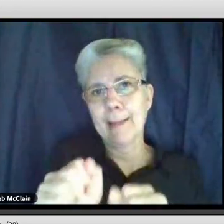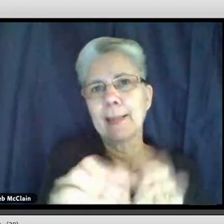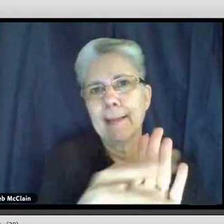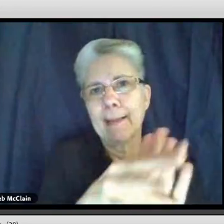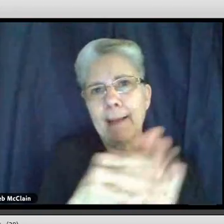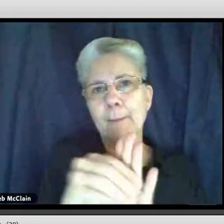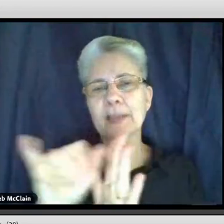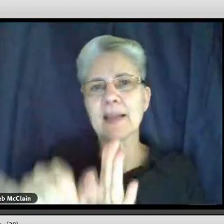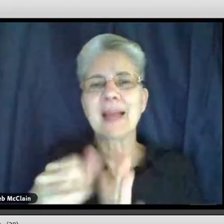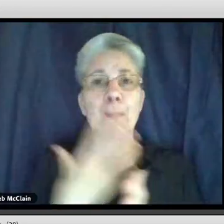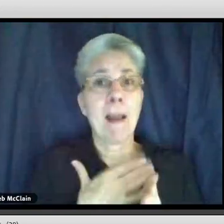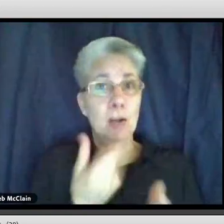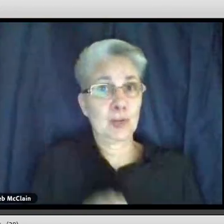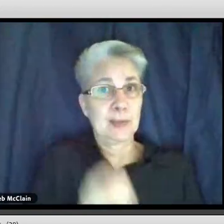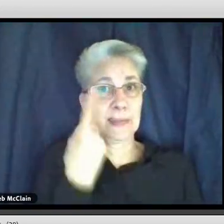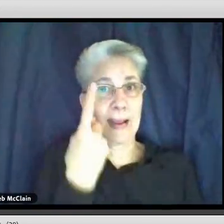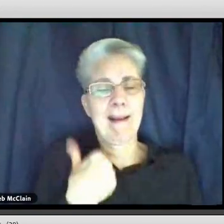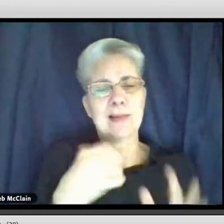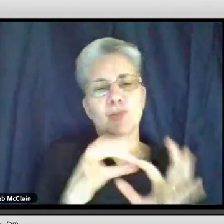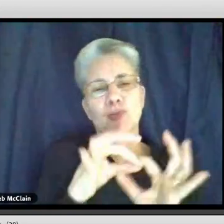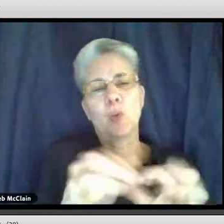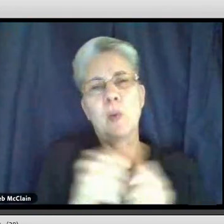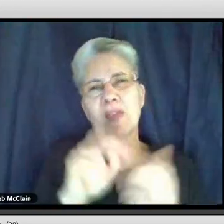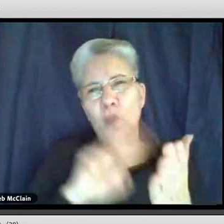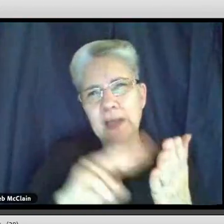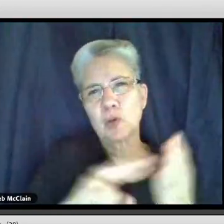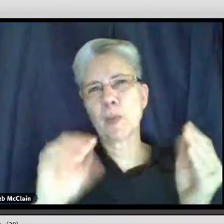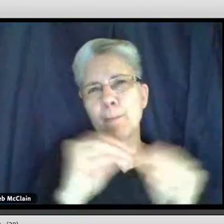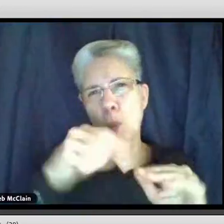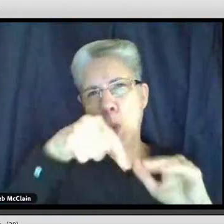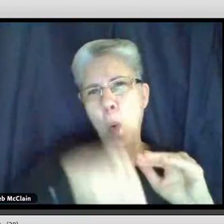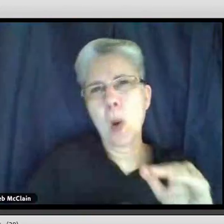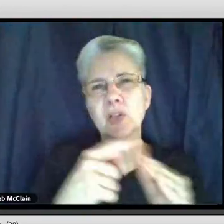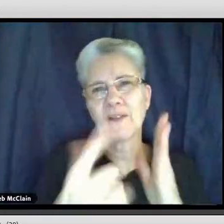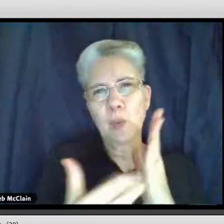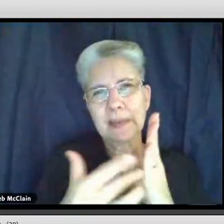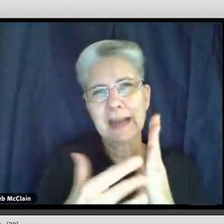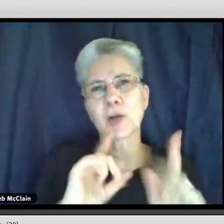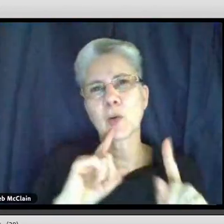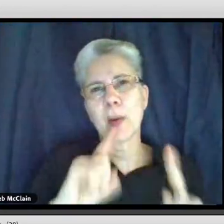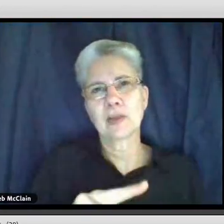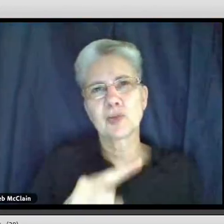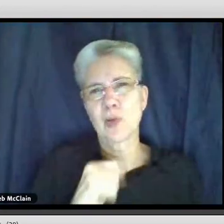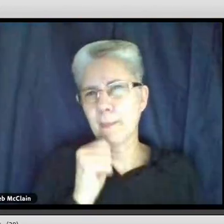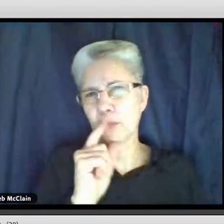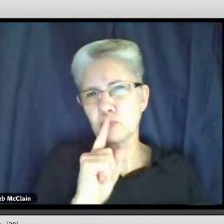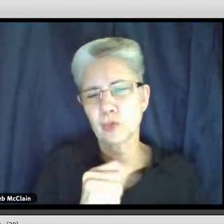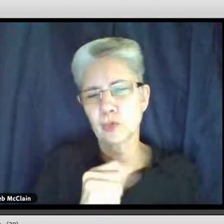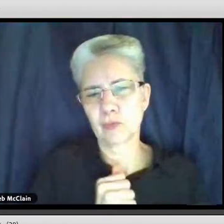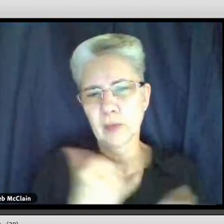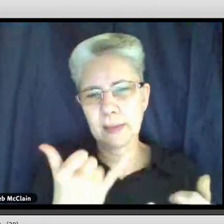That is my understanding. I would have to do a lot more research to give you a much more technical answer.